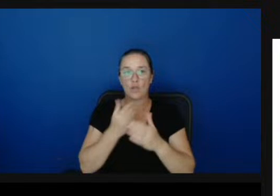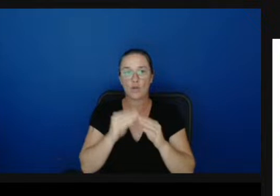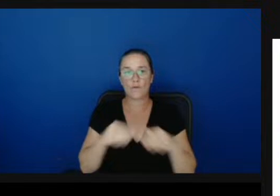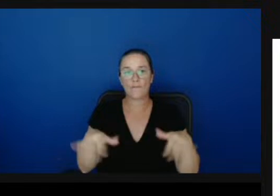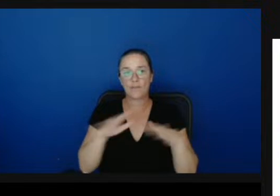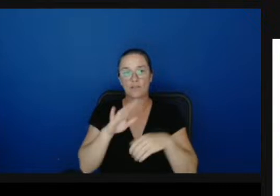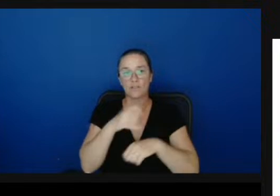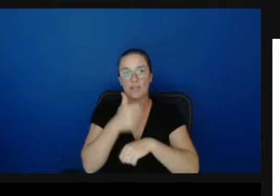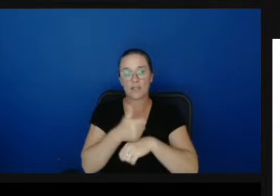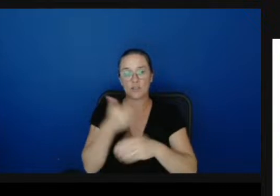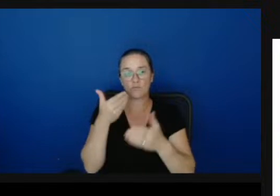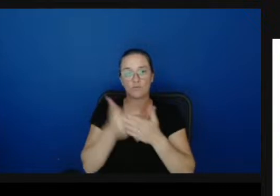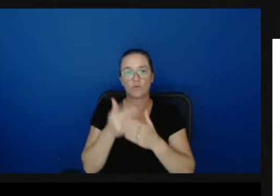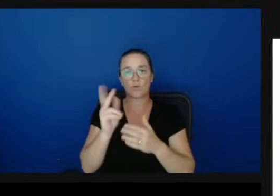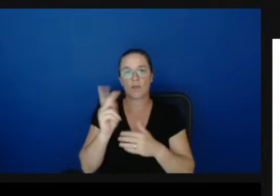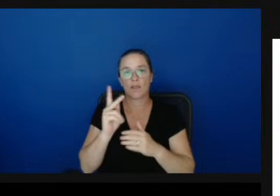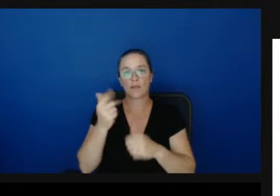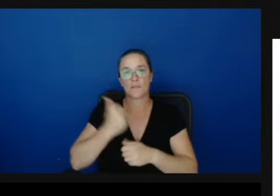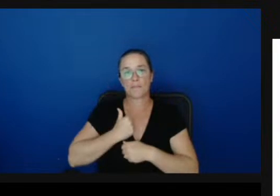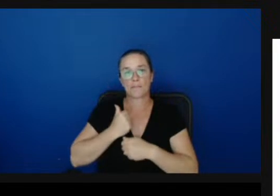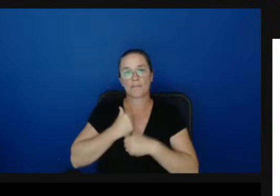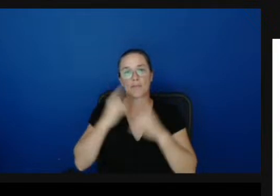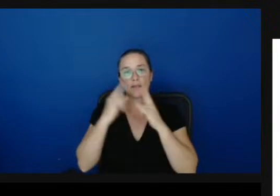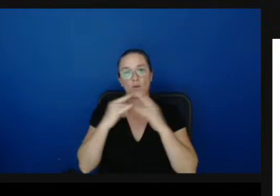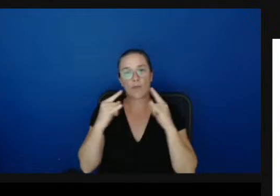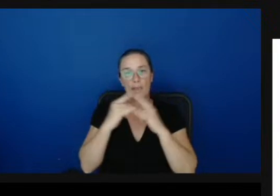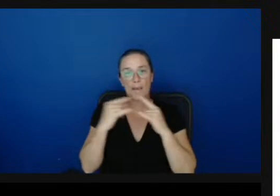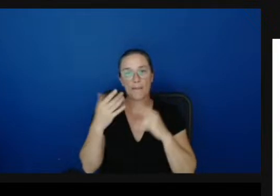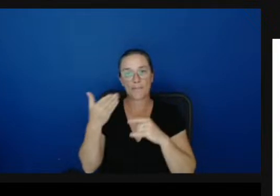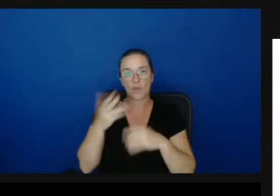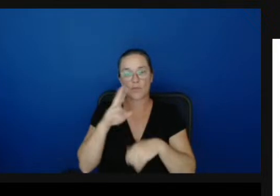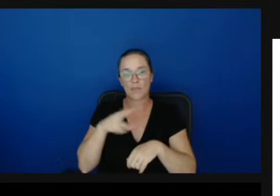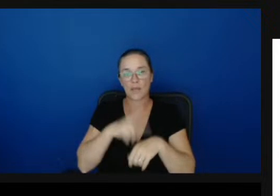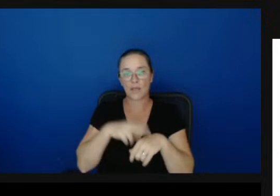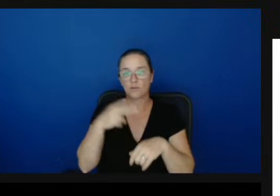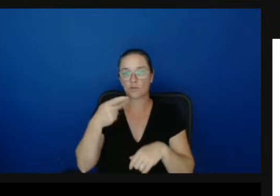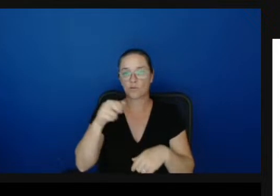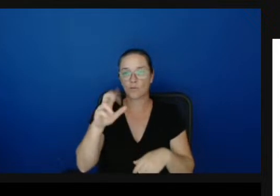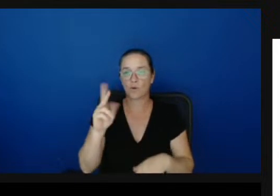field station near Kilauea Military Camp in the National Park.